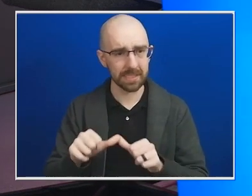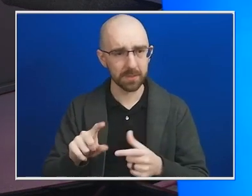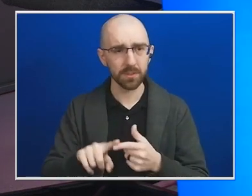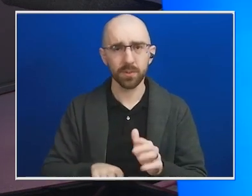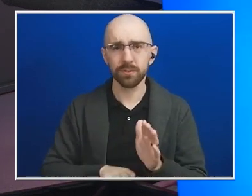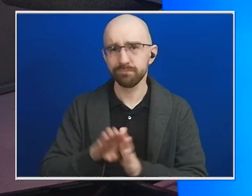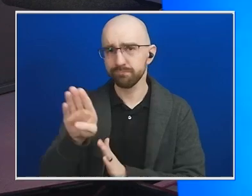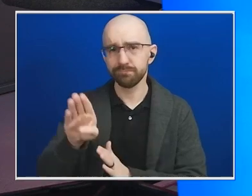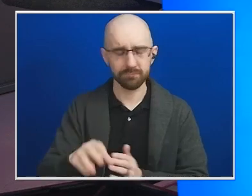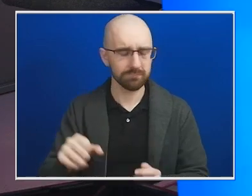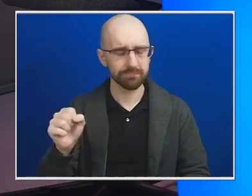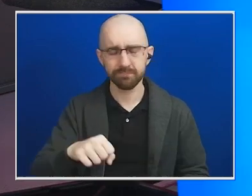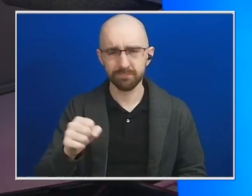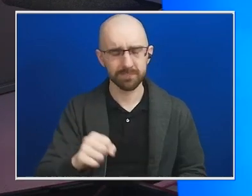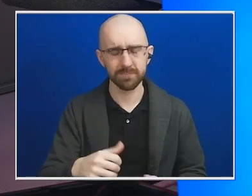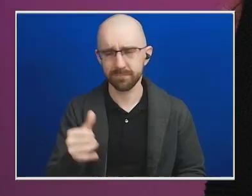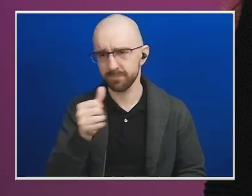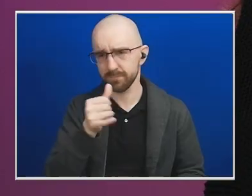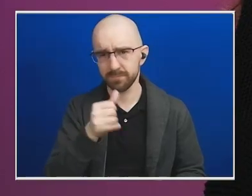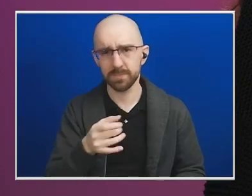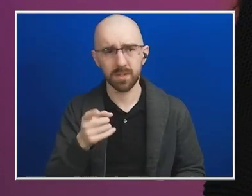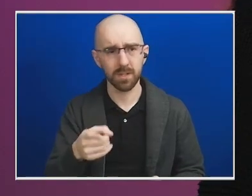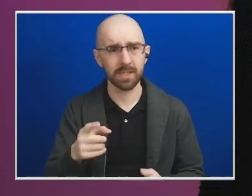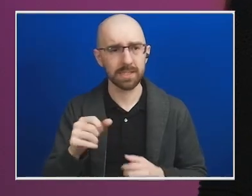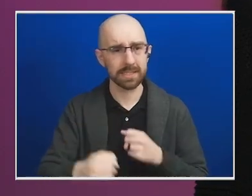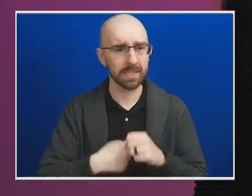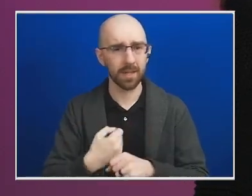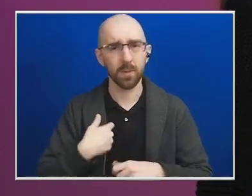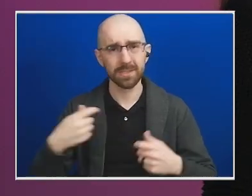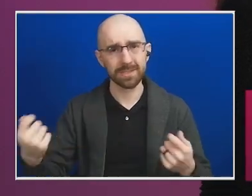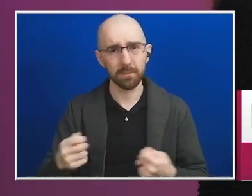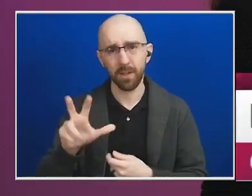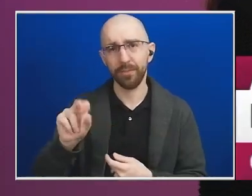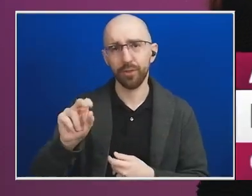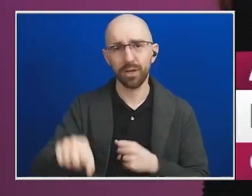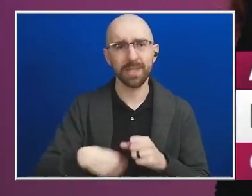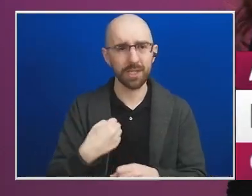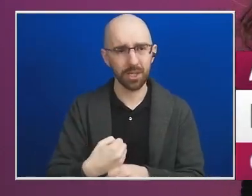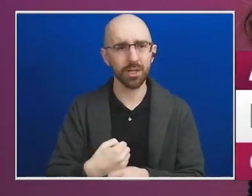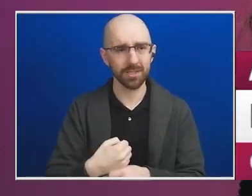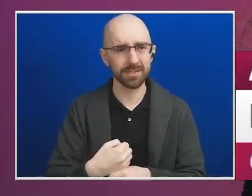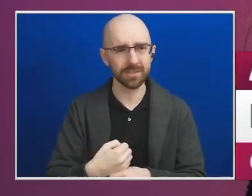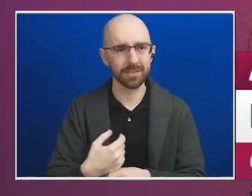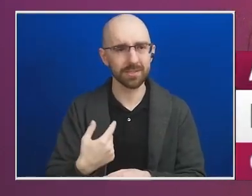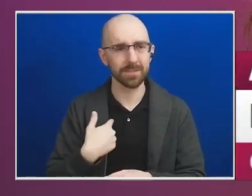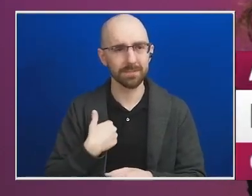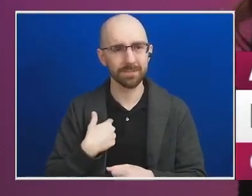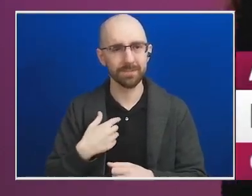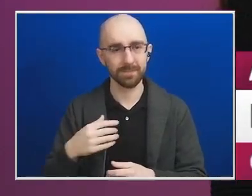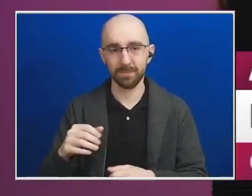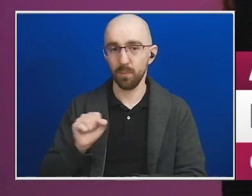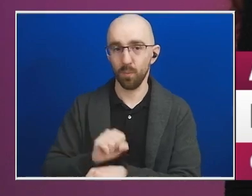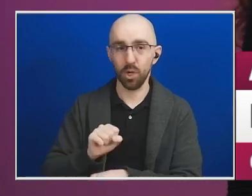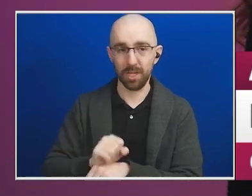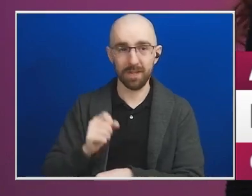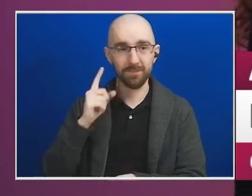is. Gosh, so this year we're celebrating 30 years. I haven't been gainfully employed for 30 years